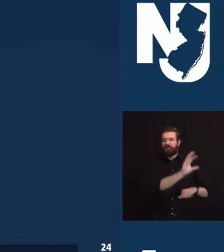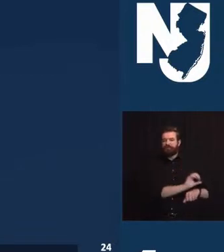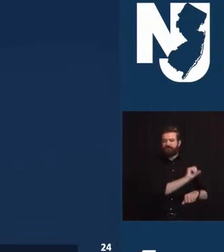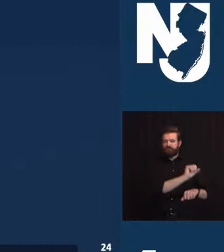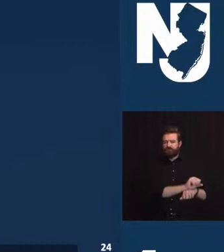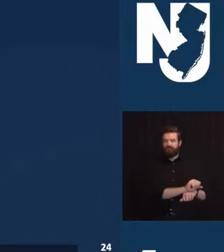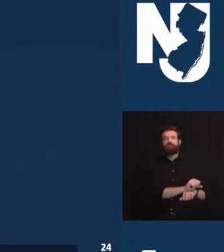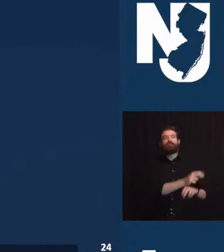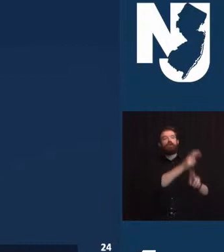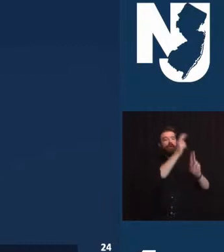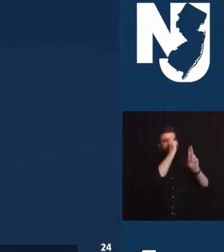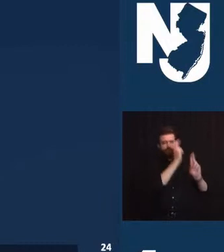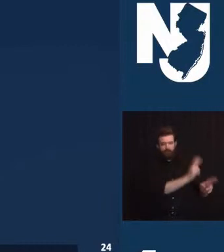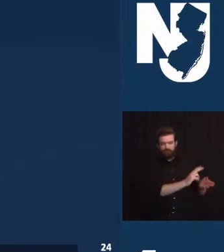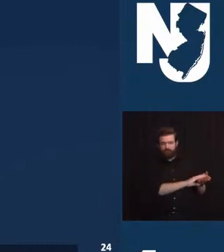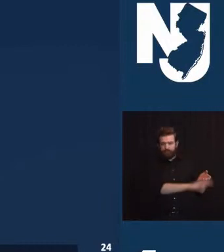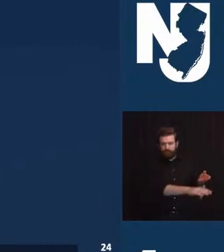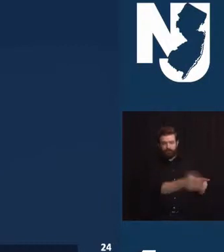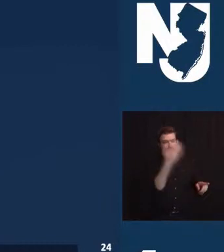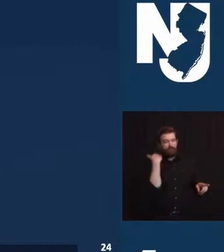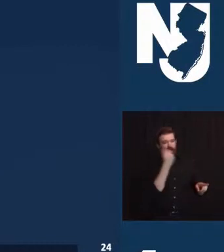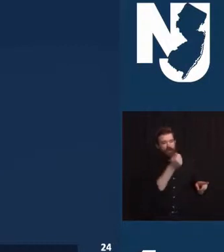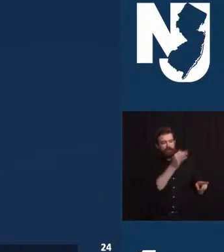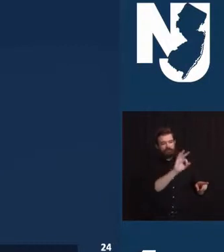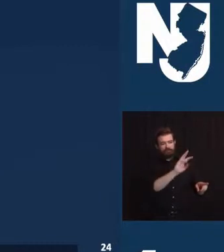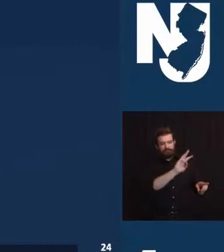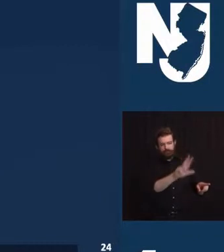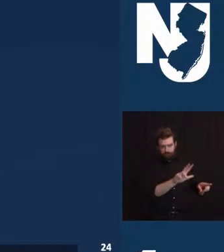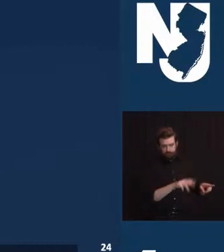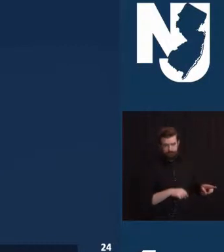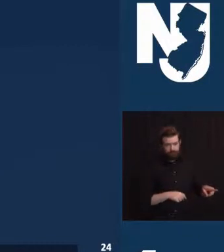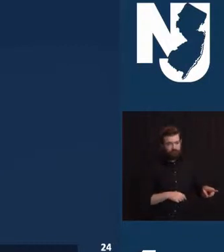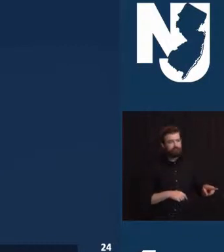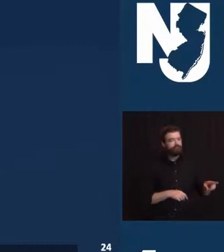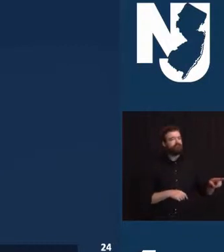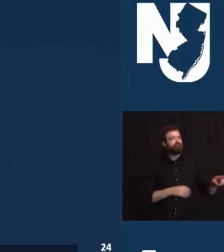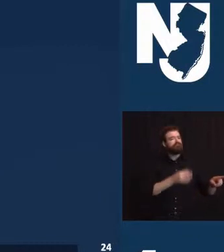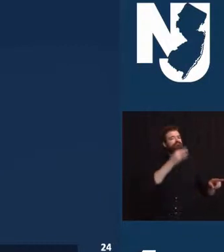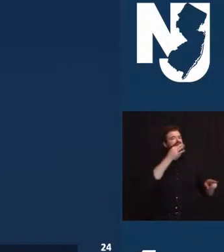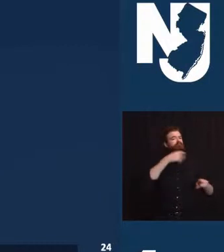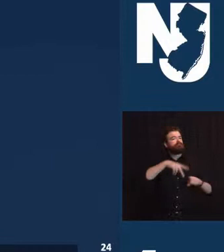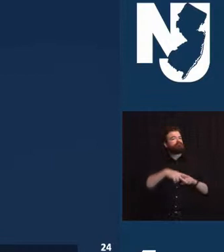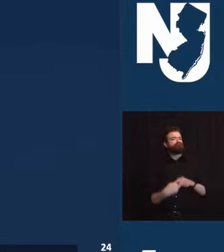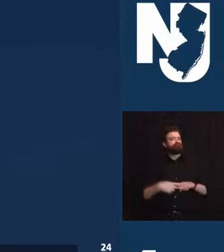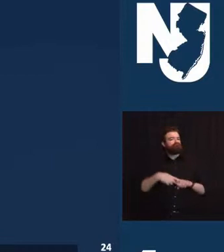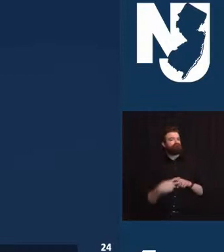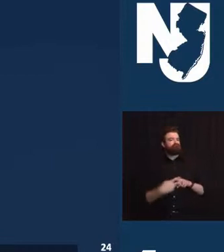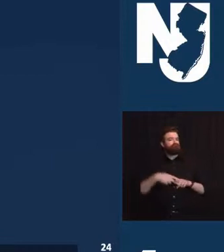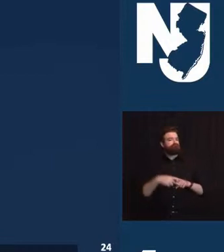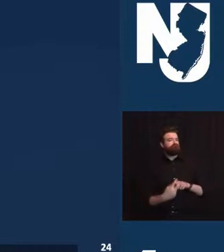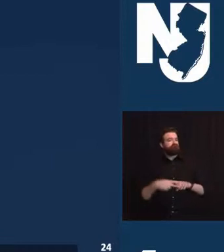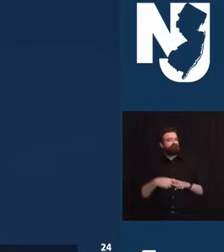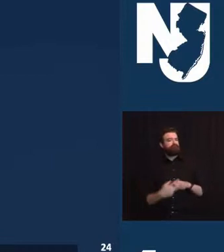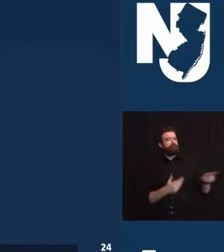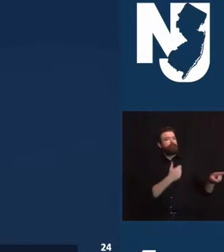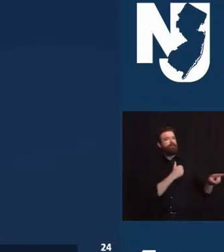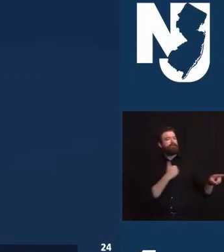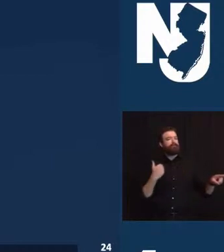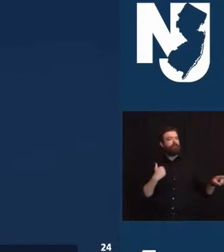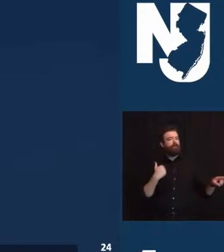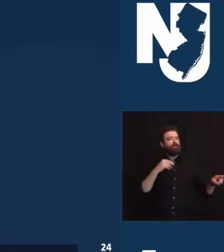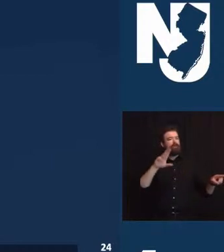1963. Bob was a master plumber and proud 60-year member of the United Association of Journeymen